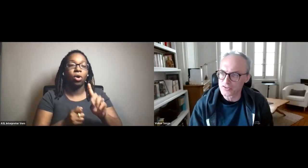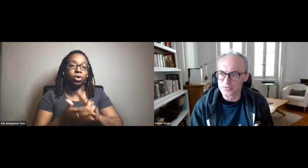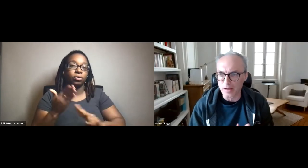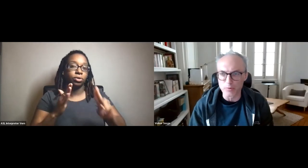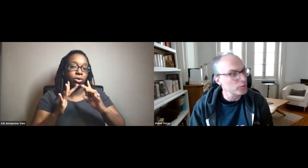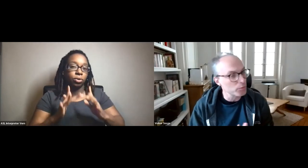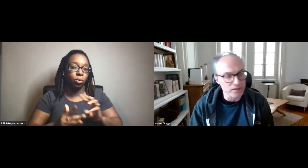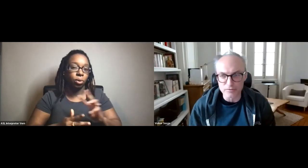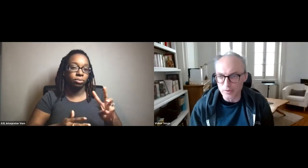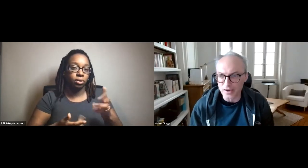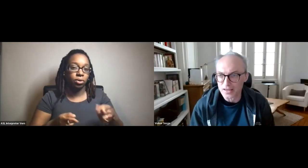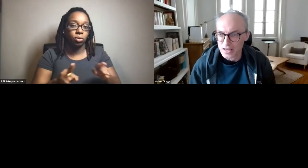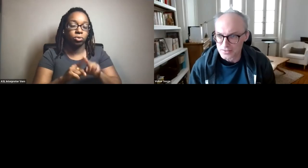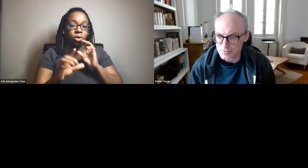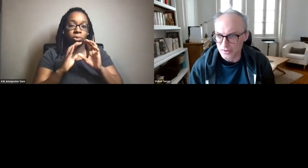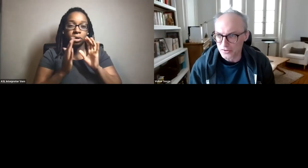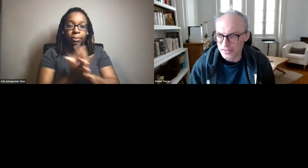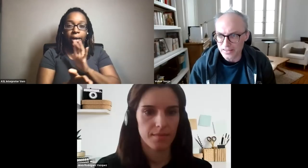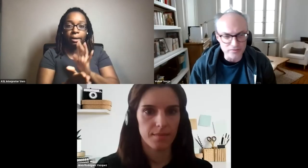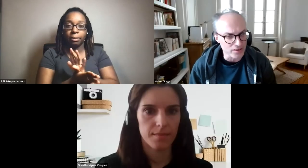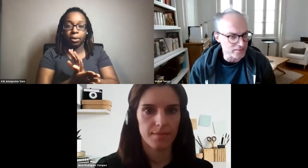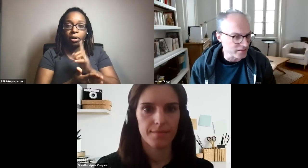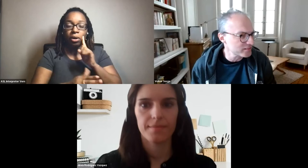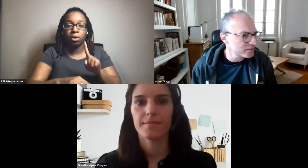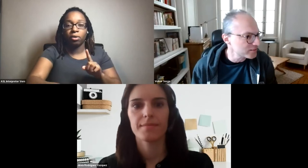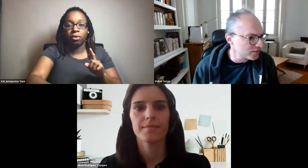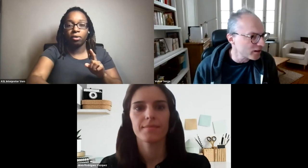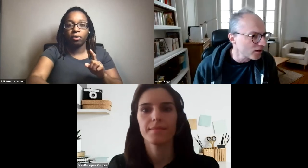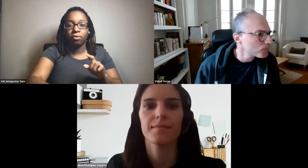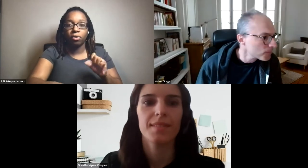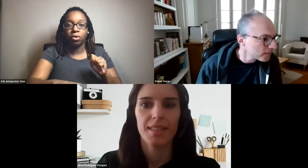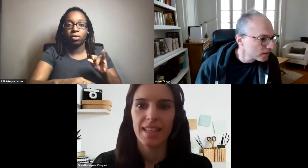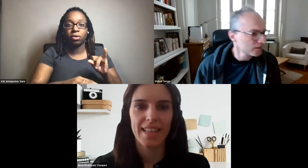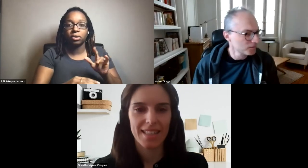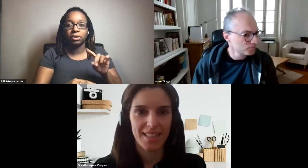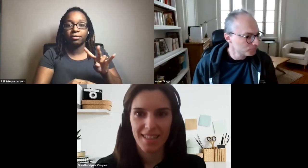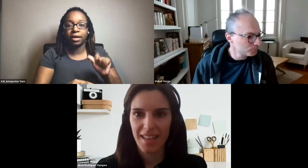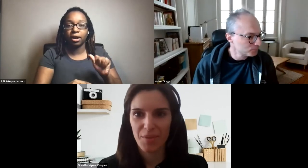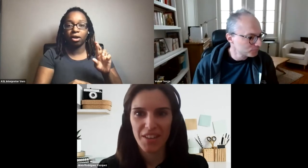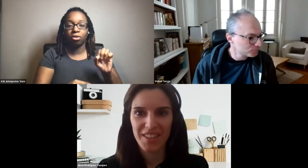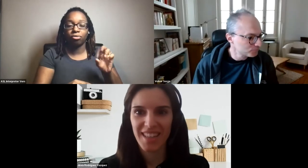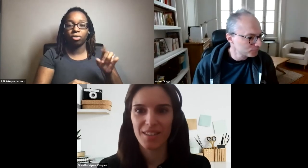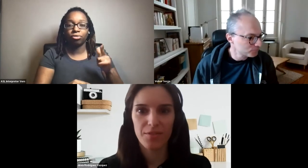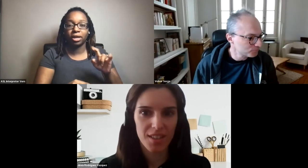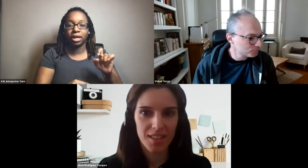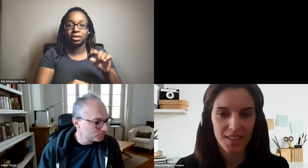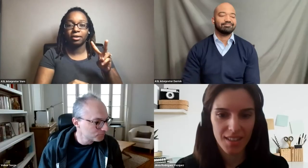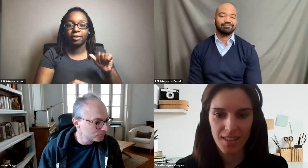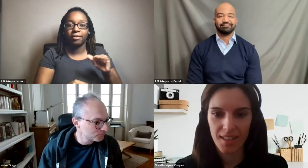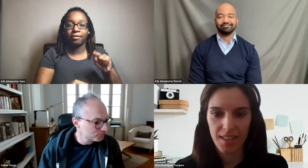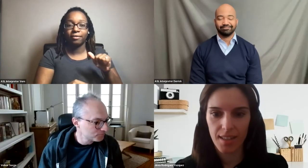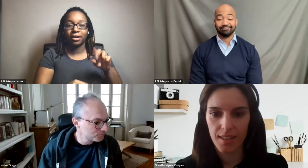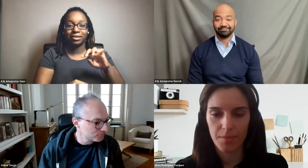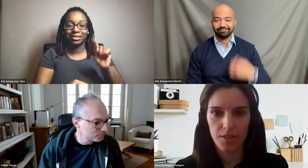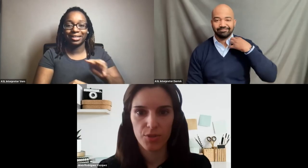communications paper and will be given by Sylvia Rodriguez Vasquez. Yes, Sylvia. Yes, I'm here. Hello, Volker.